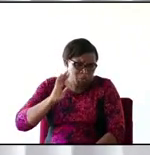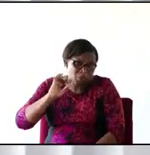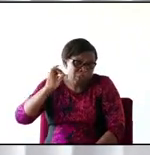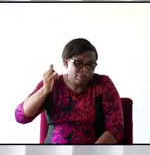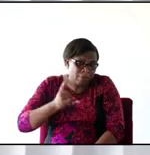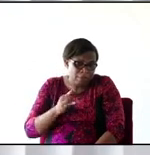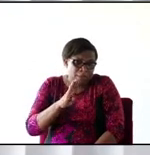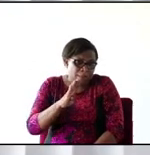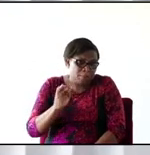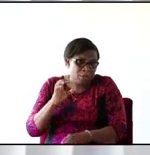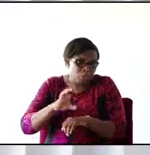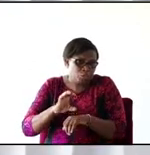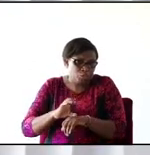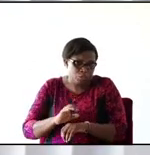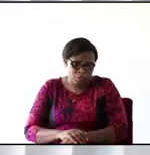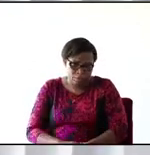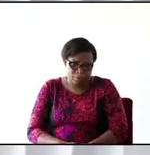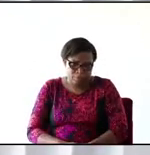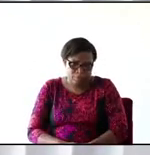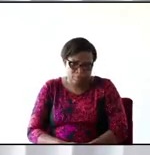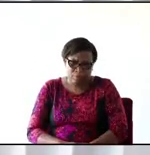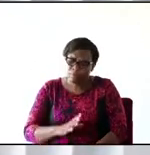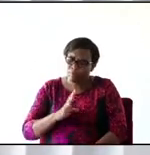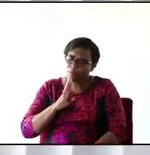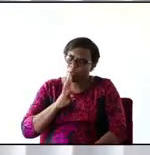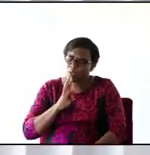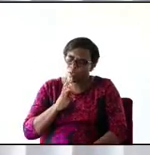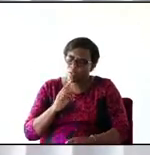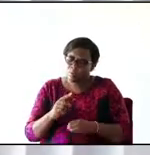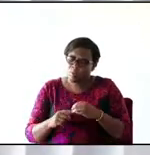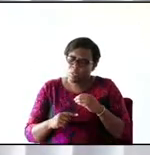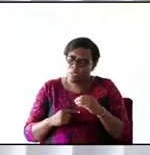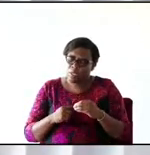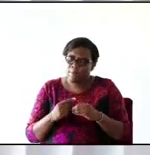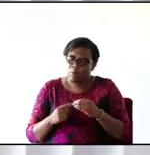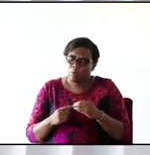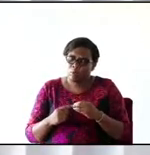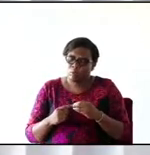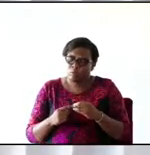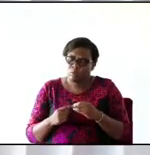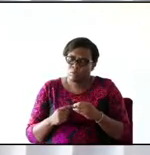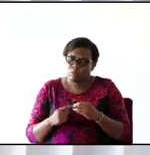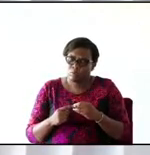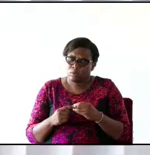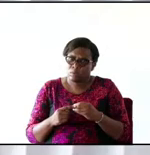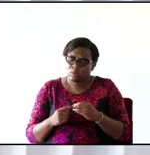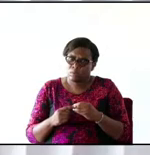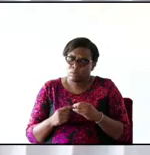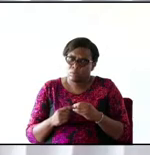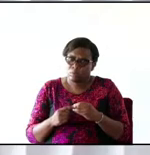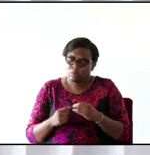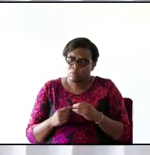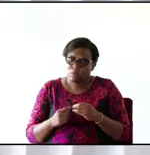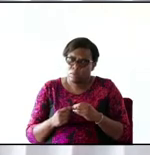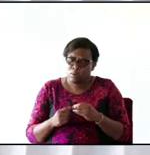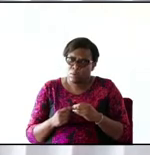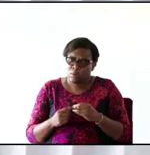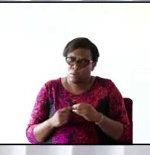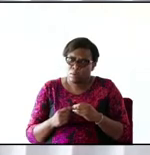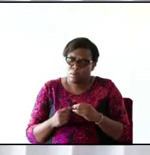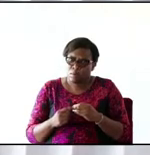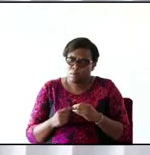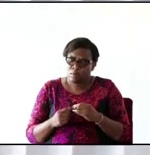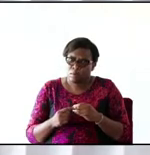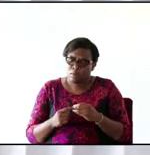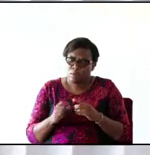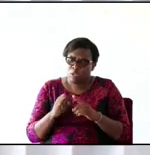church to speak about, address a meeting about social